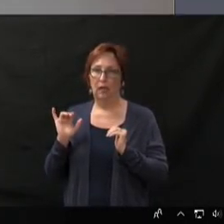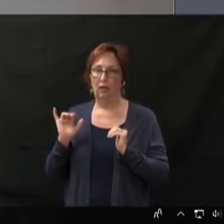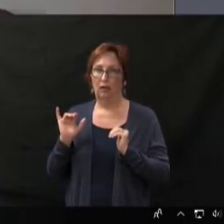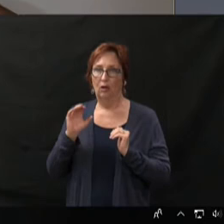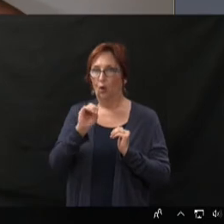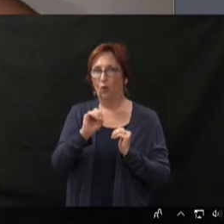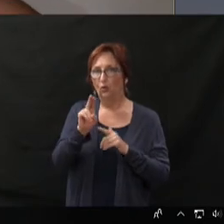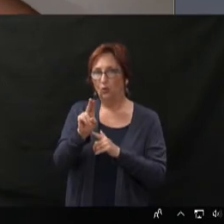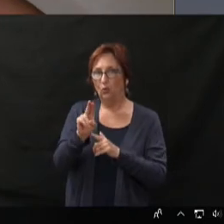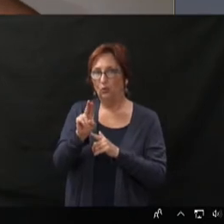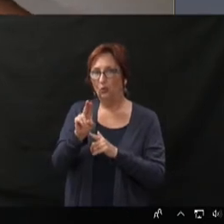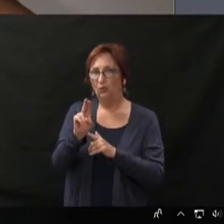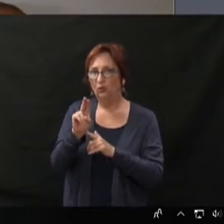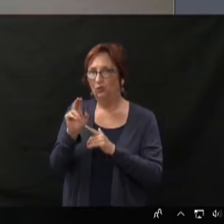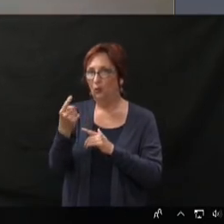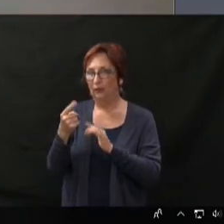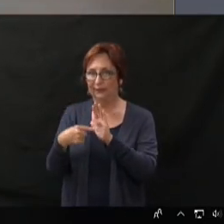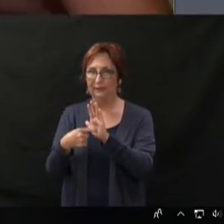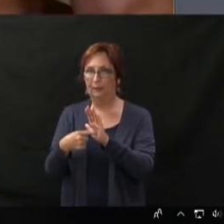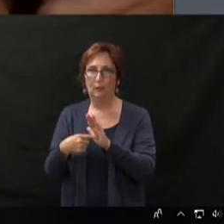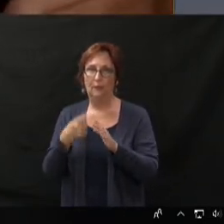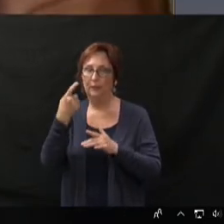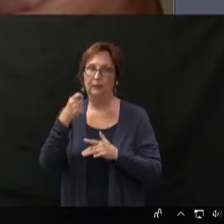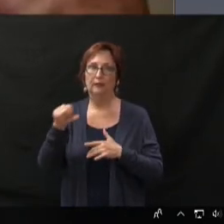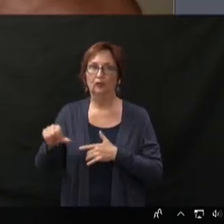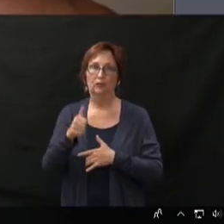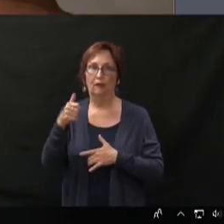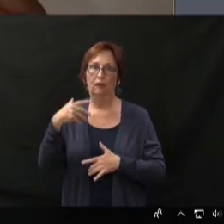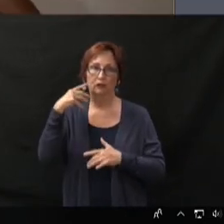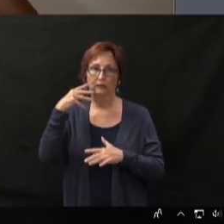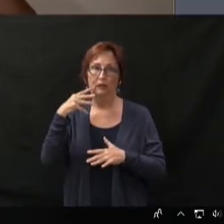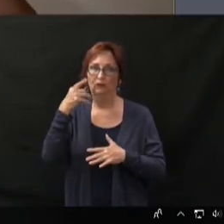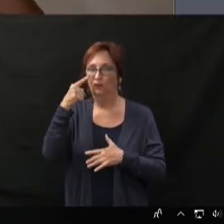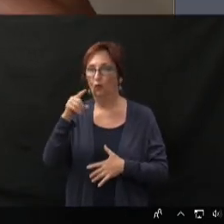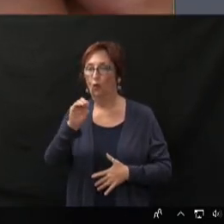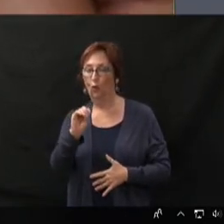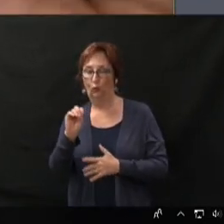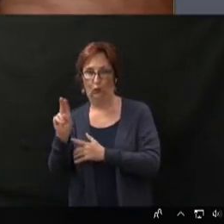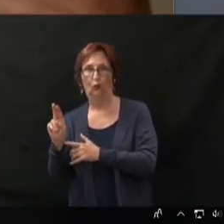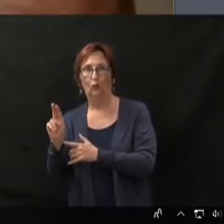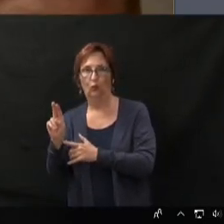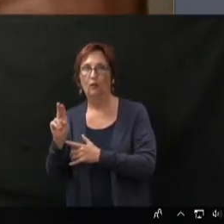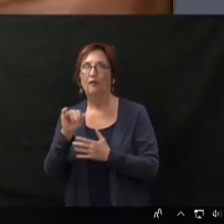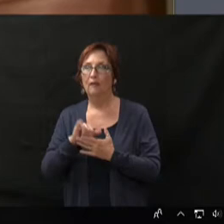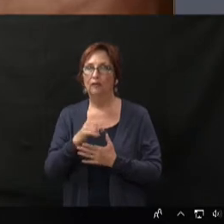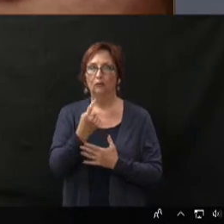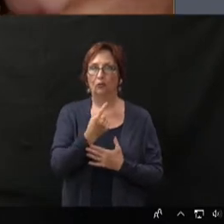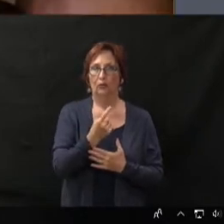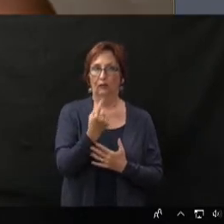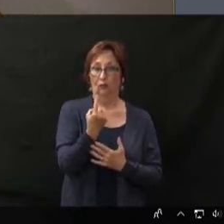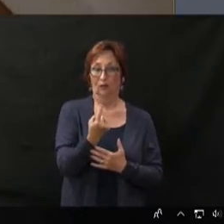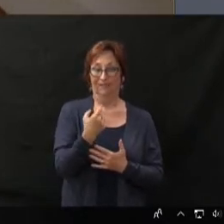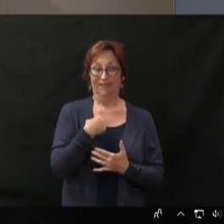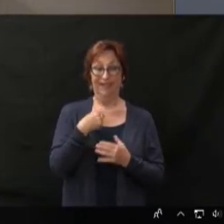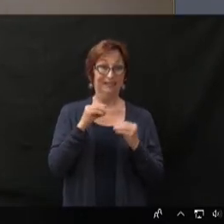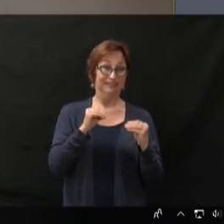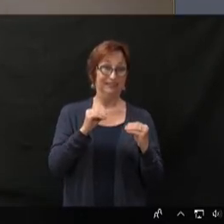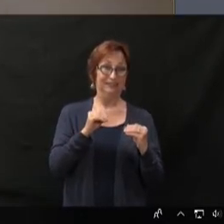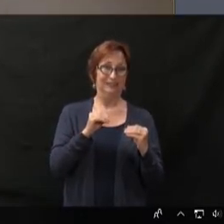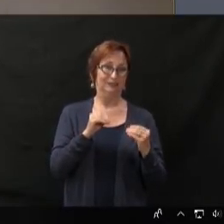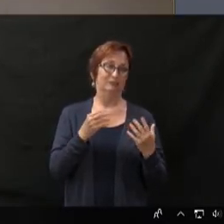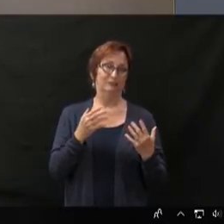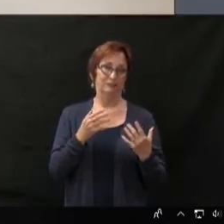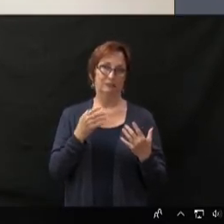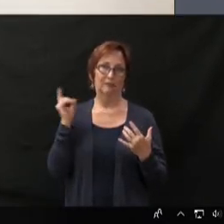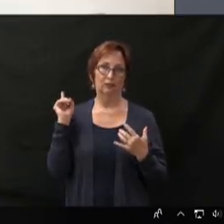OU is an example. There's other sounds for OU. This is only the one I teach, and these are kind